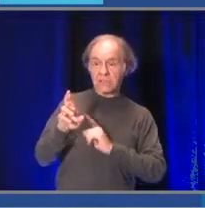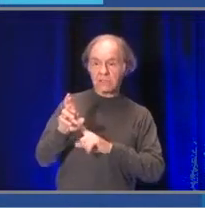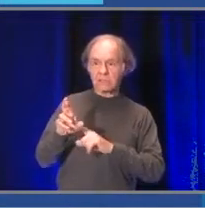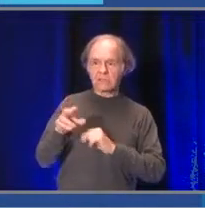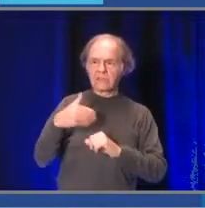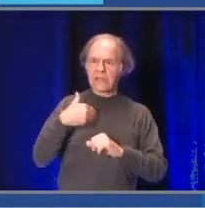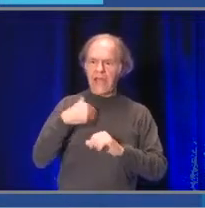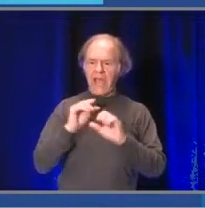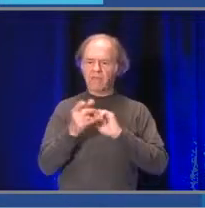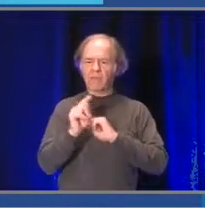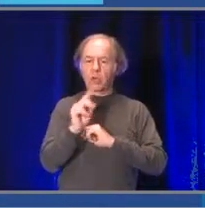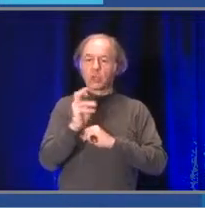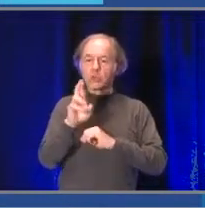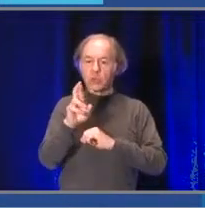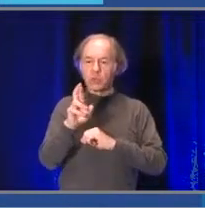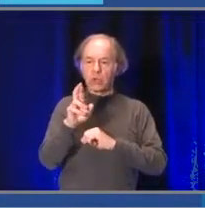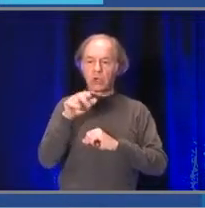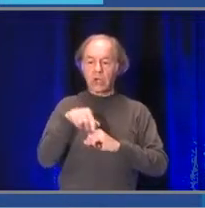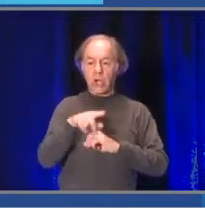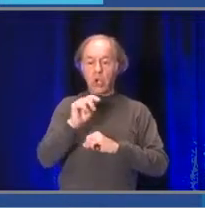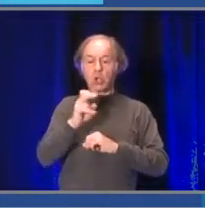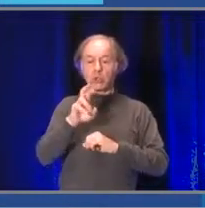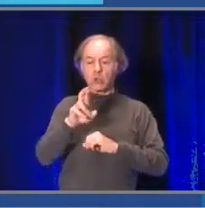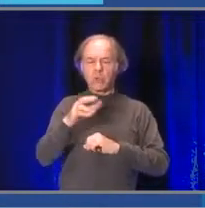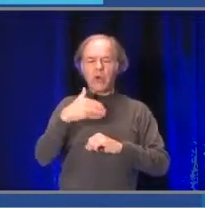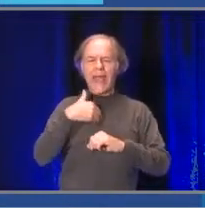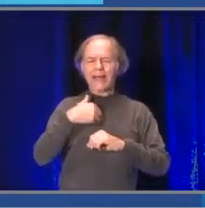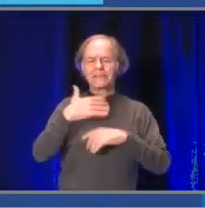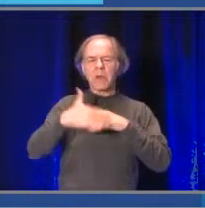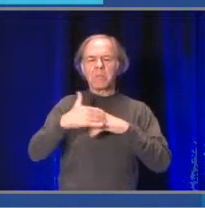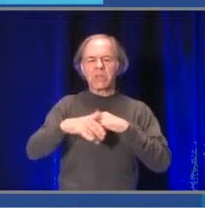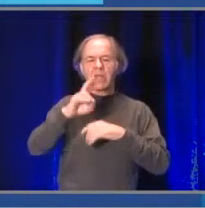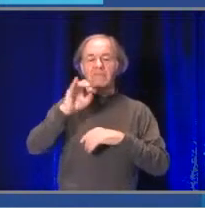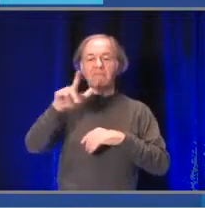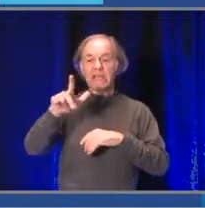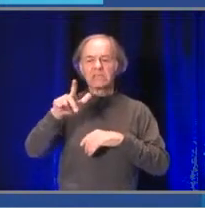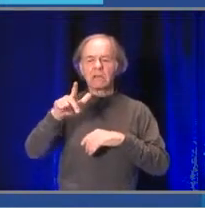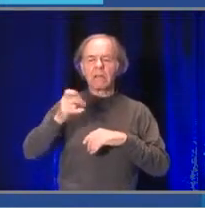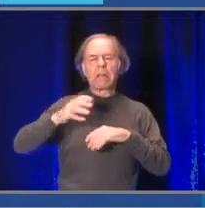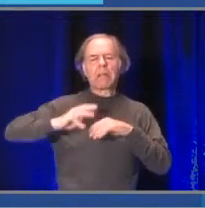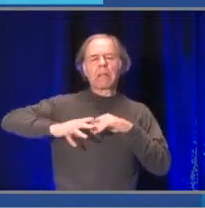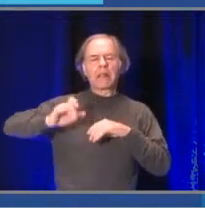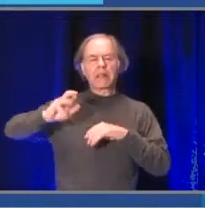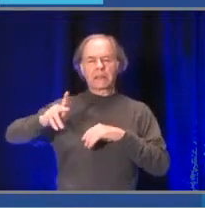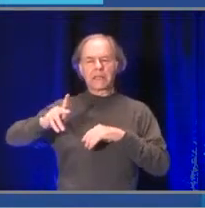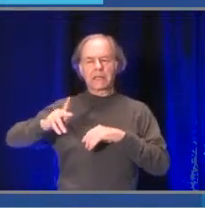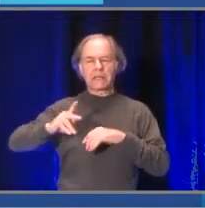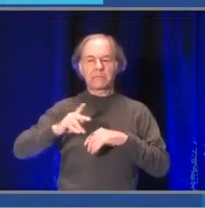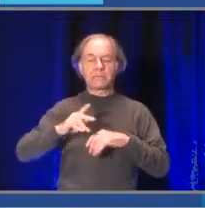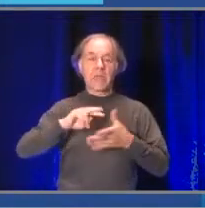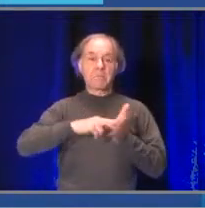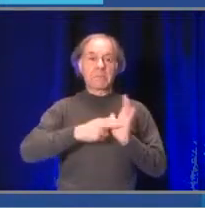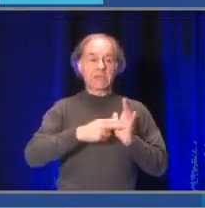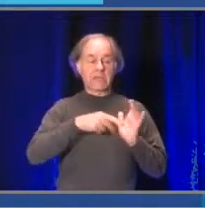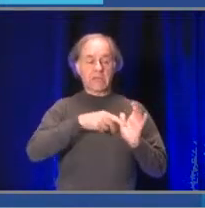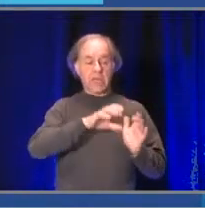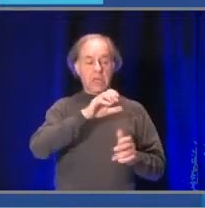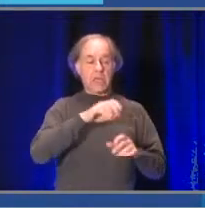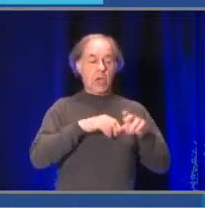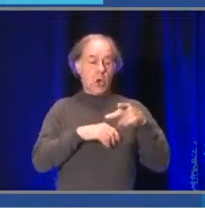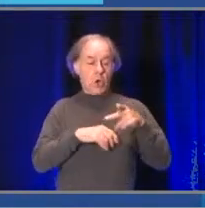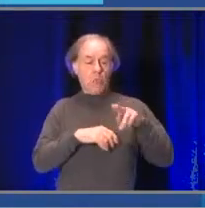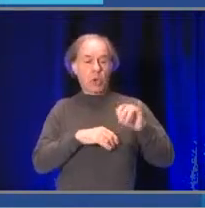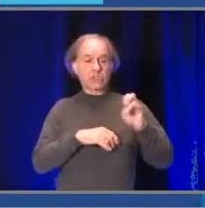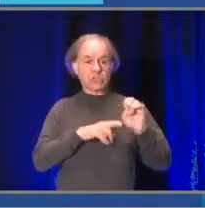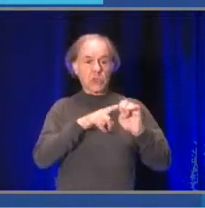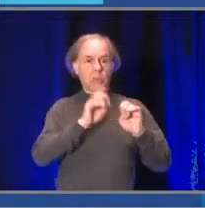tumor with a vasculature that is leaky. So some of these prostasomes that are synthesized in the prostate have the ability